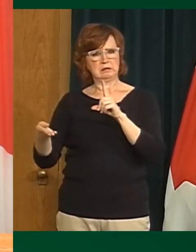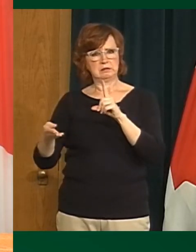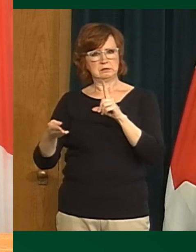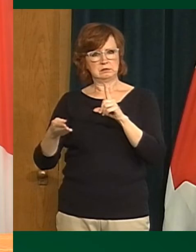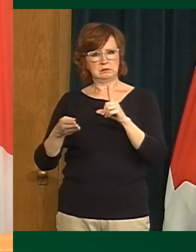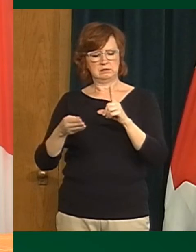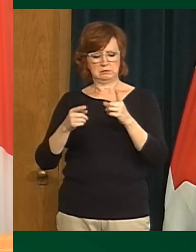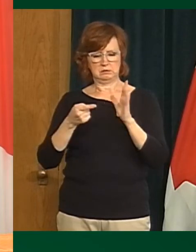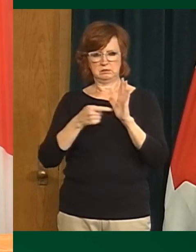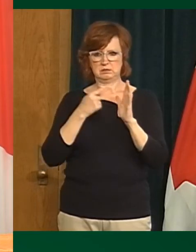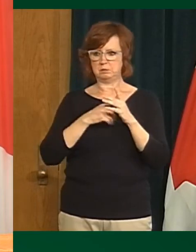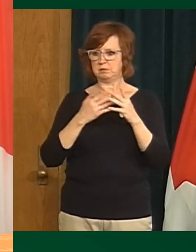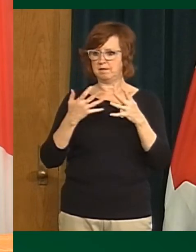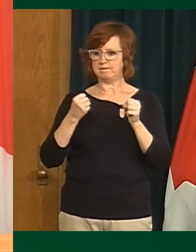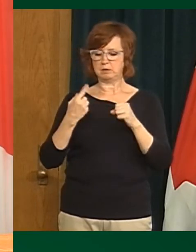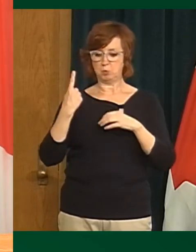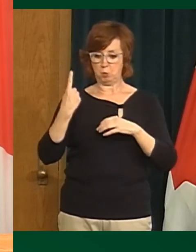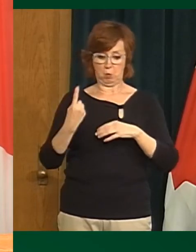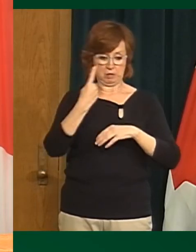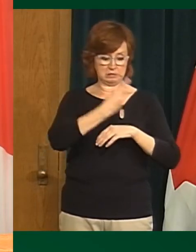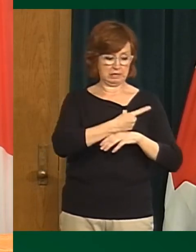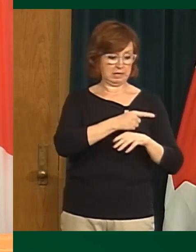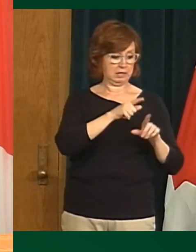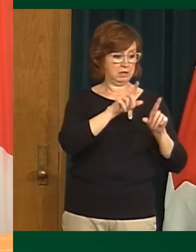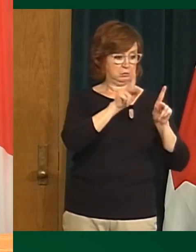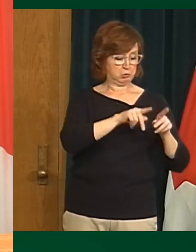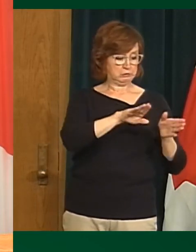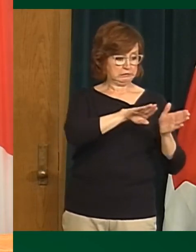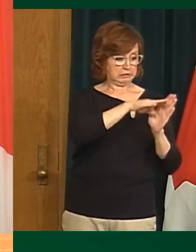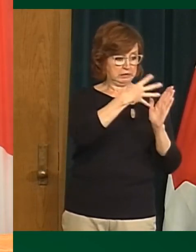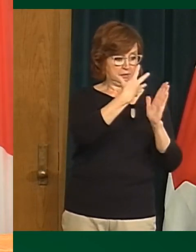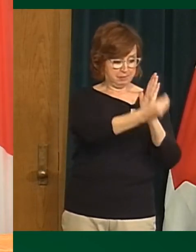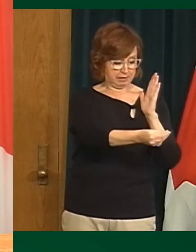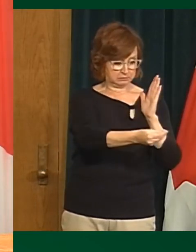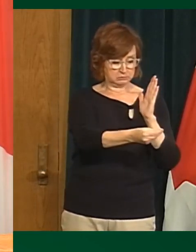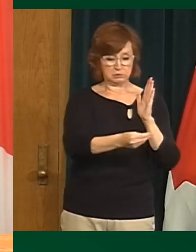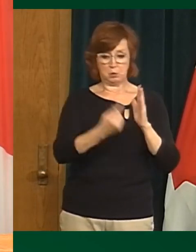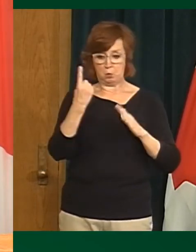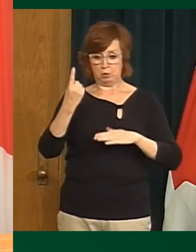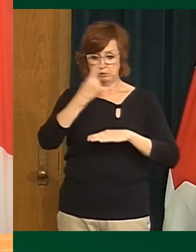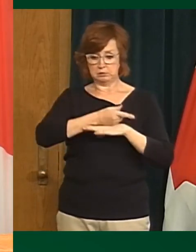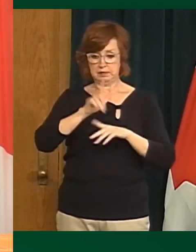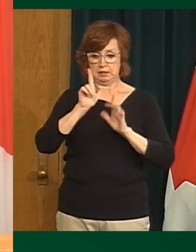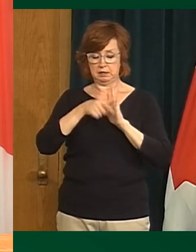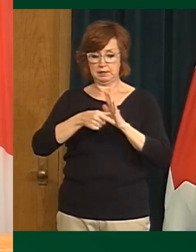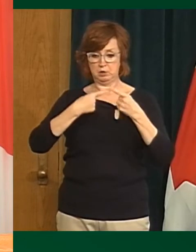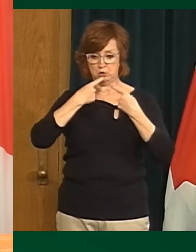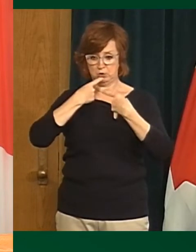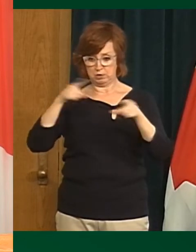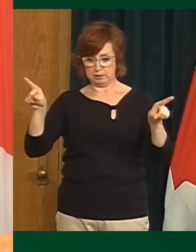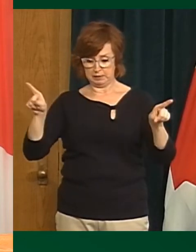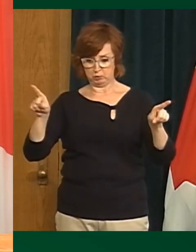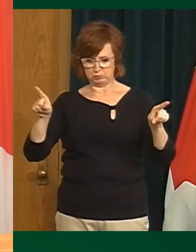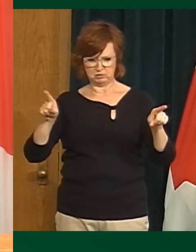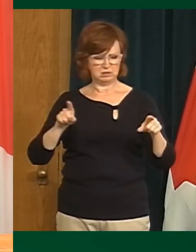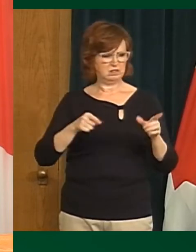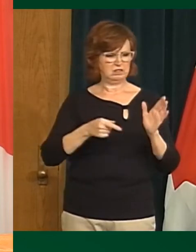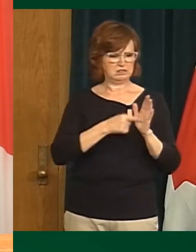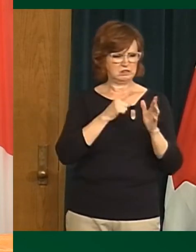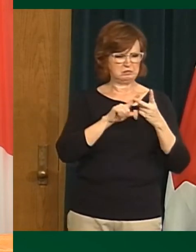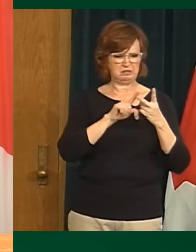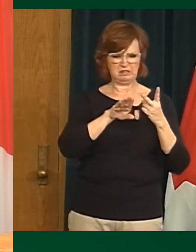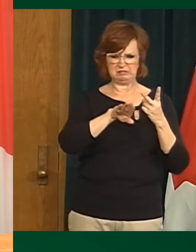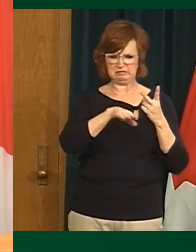the next day after it happened the night before. Can you just explain why some take multiple days and some we can report right away?